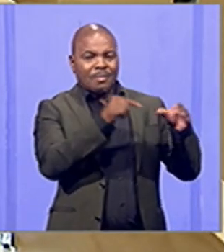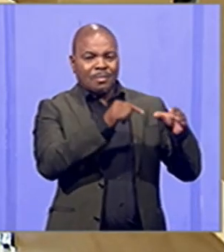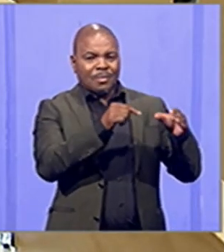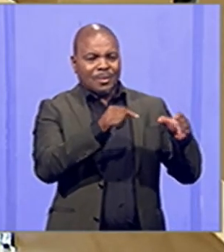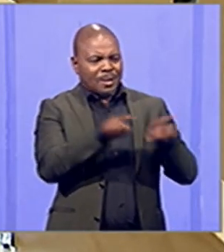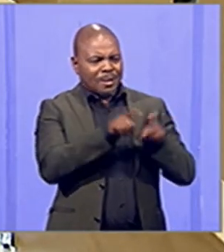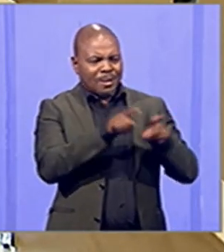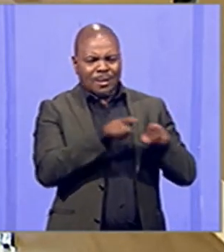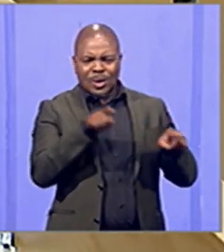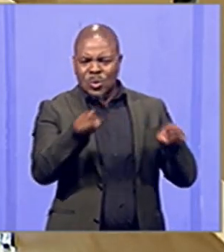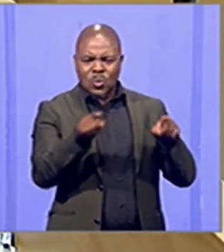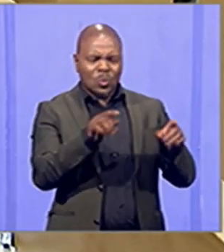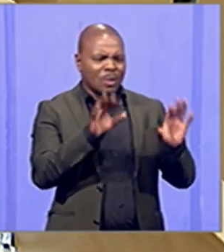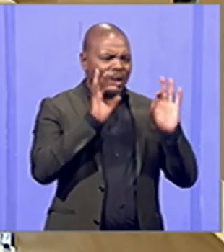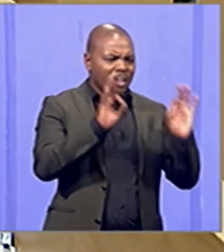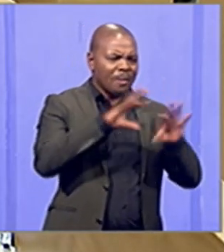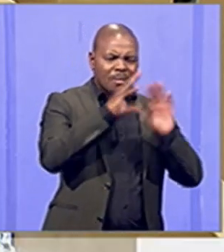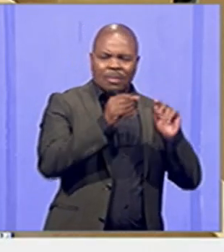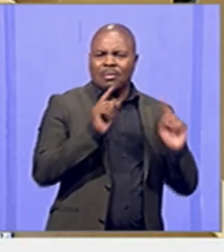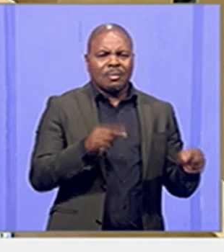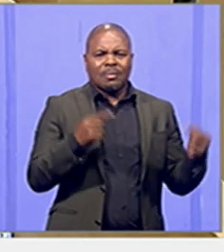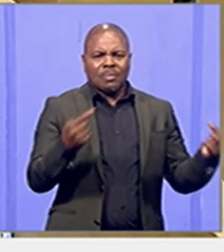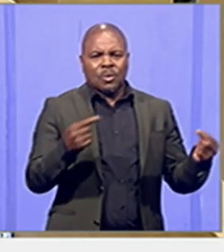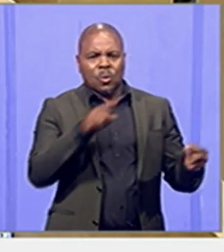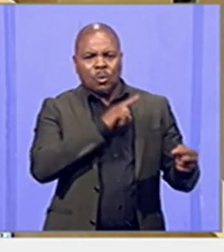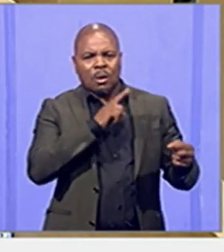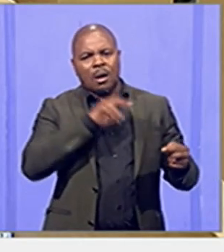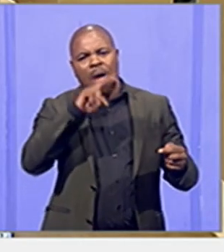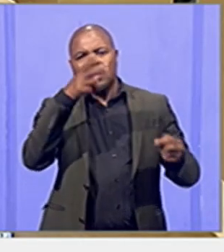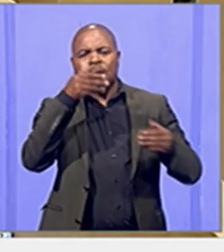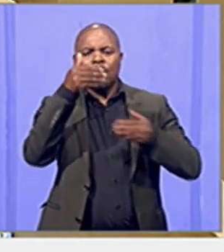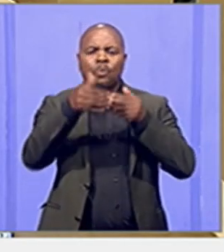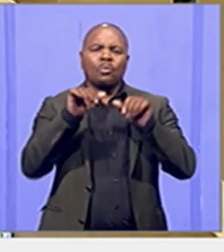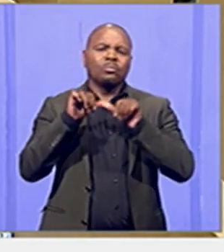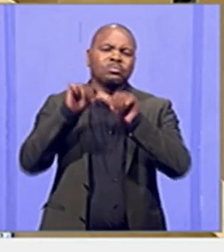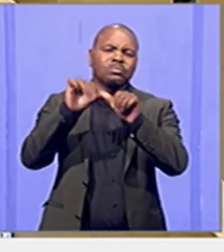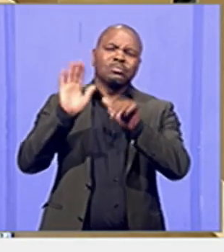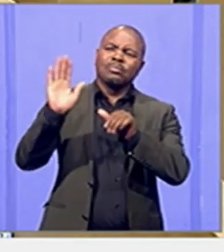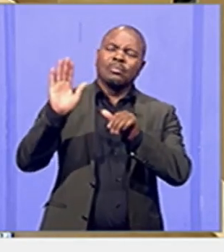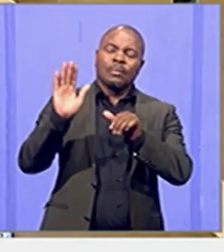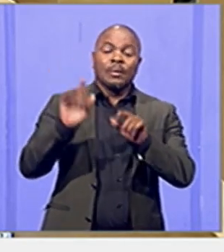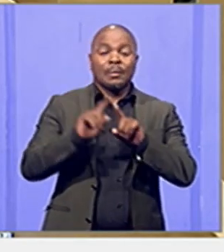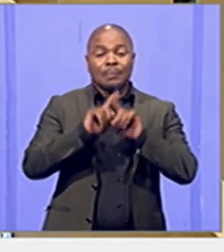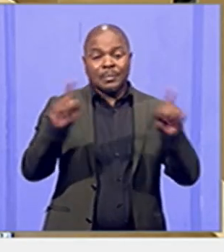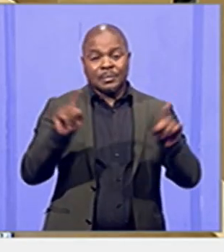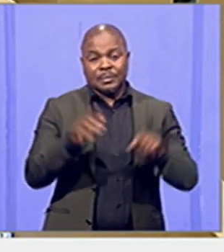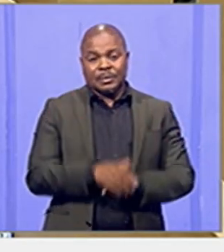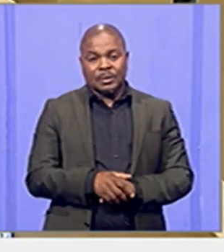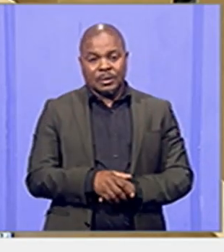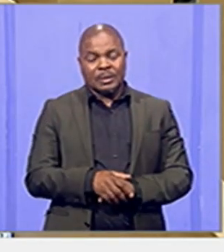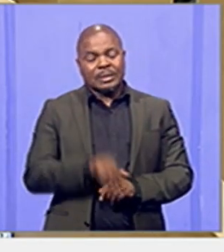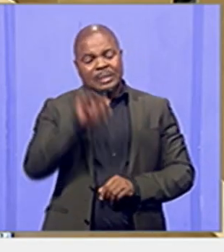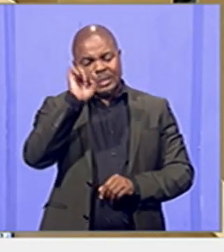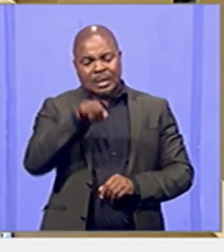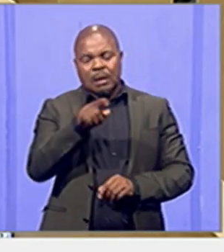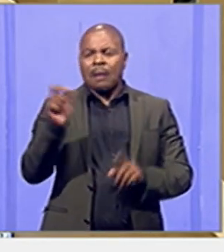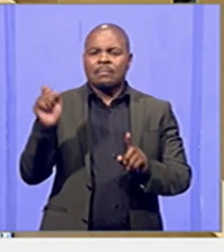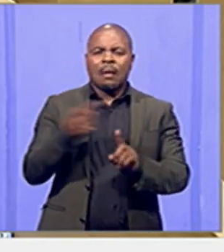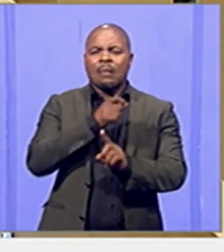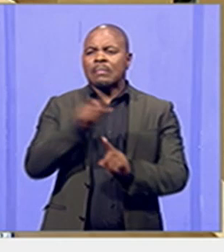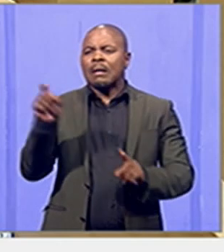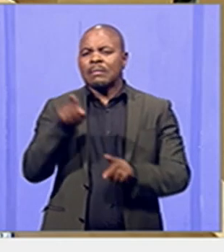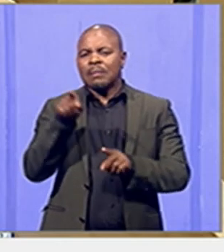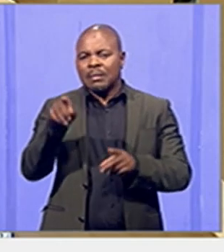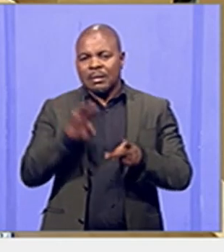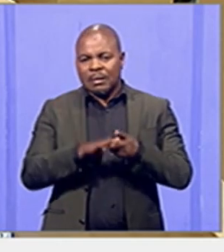get your house in order whilst those other processes are playing out, however long-winded they might be, and as